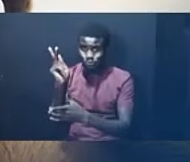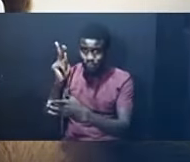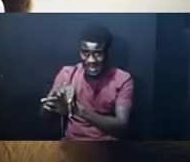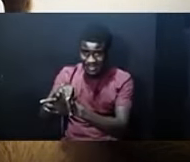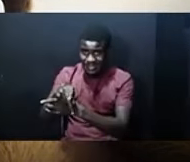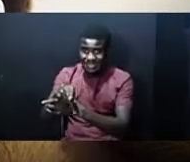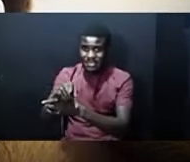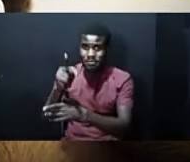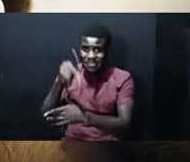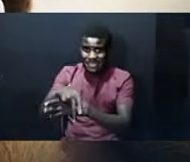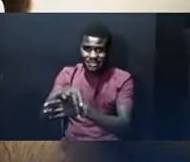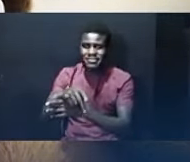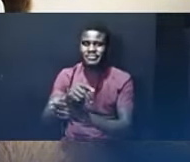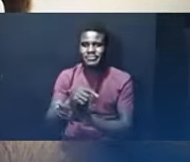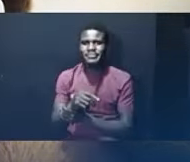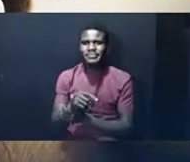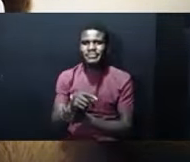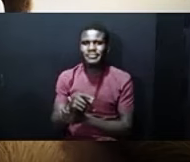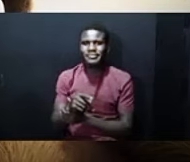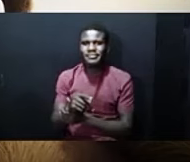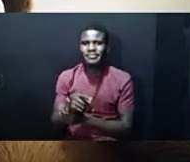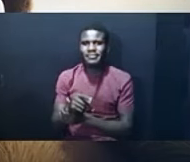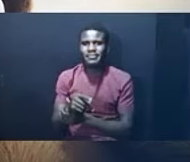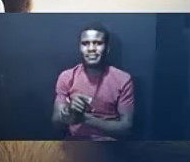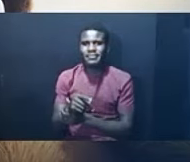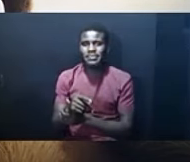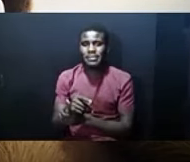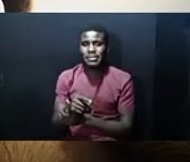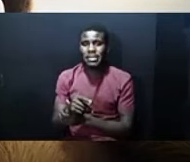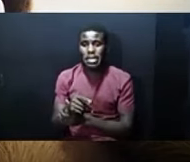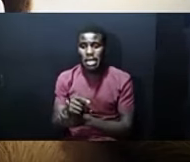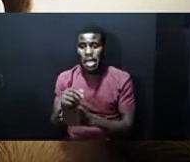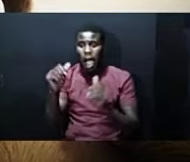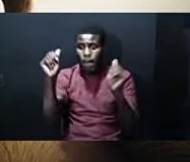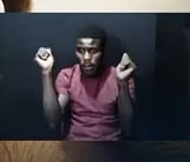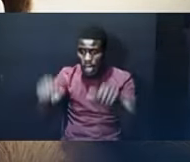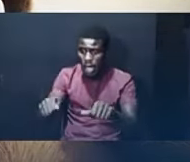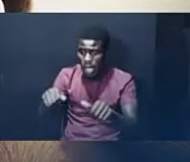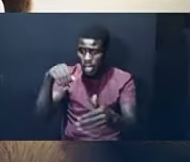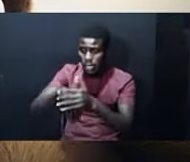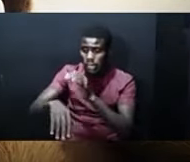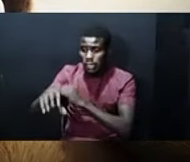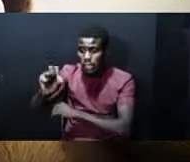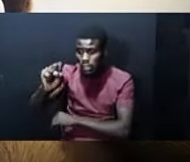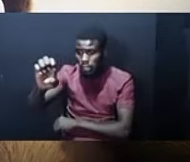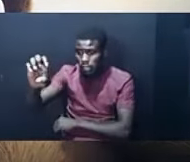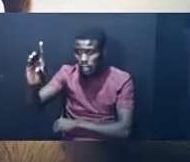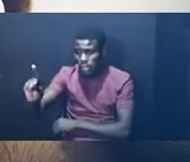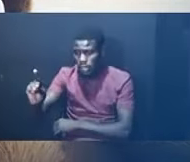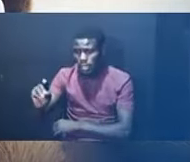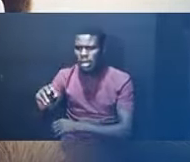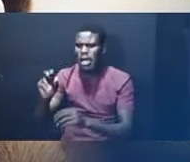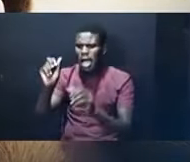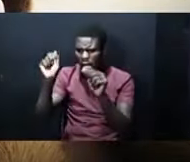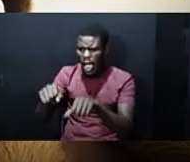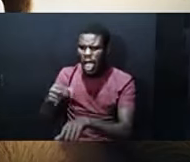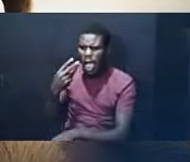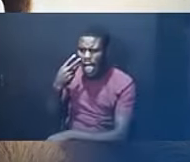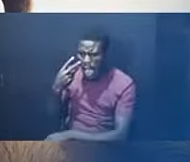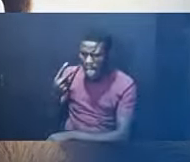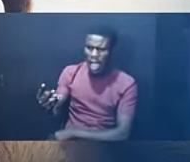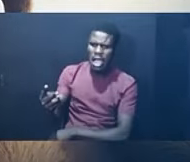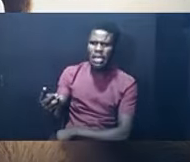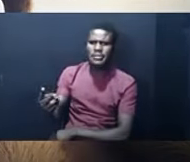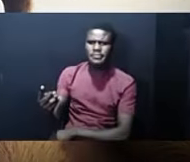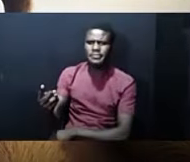bio say oh abba no dia. The potential in the seed then can be realized. To me, niya what dia? E wo abeni